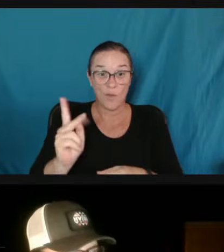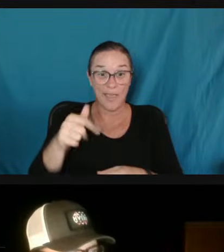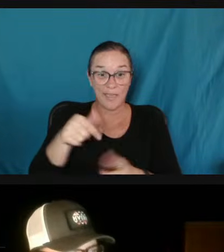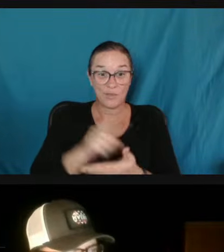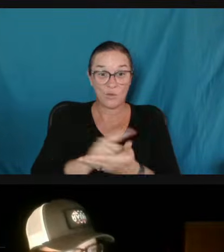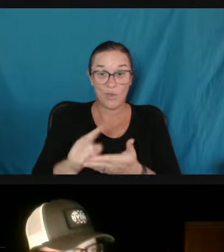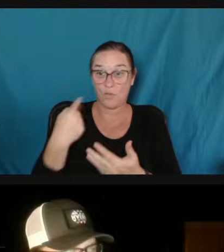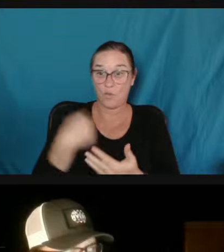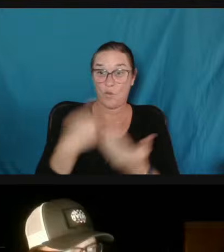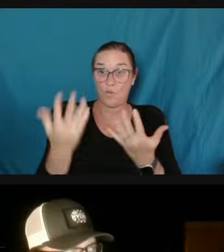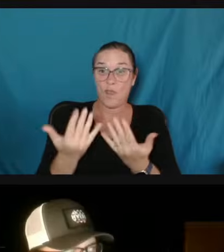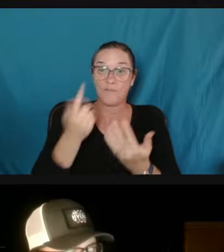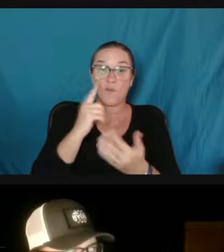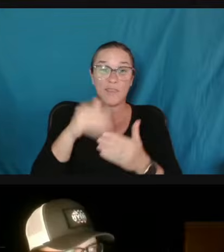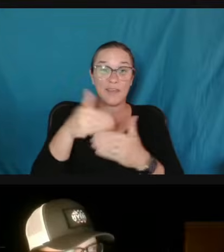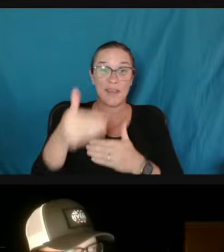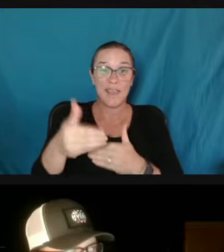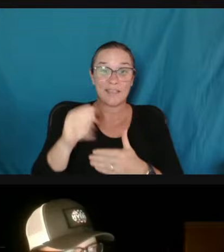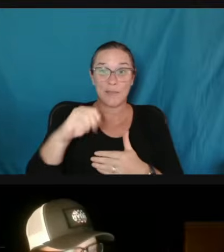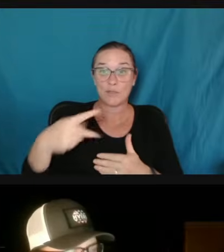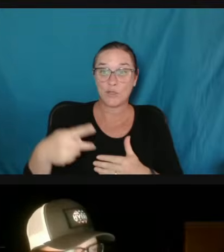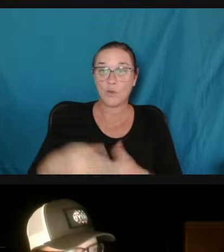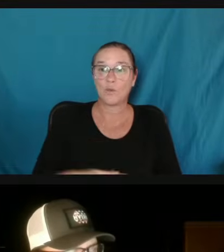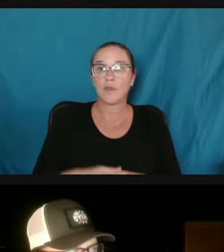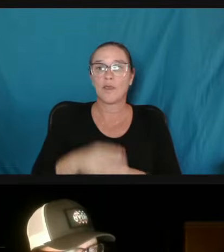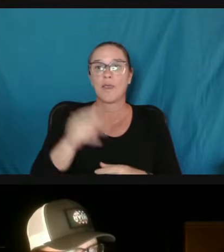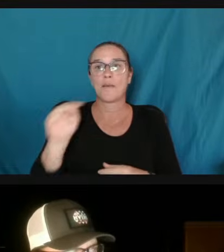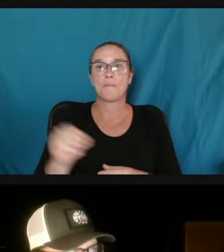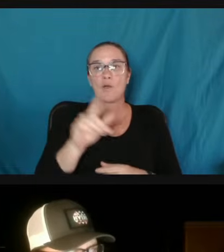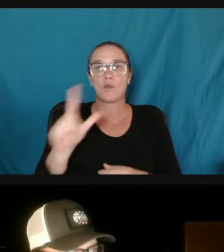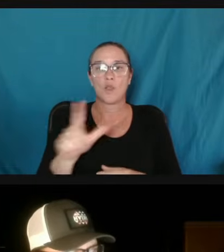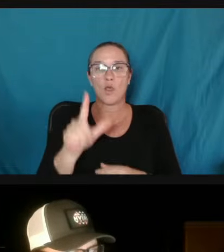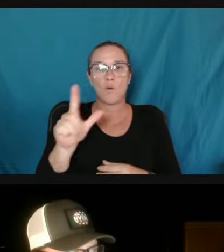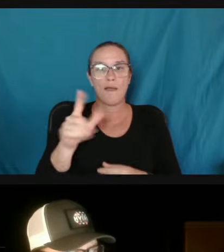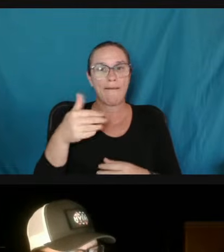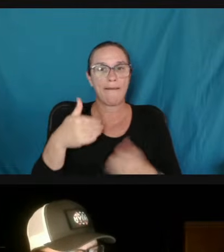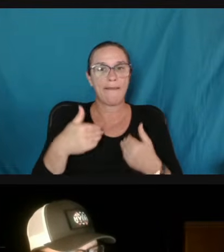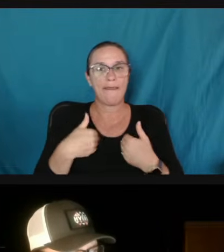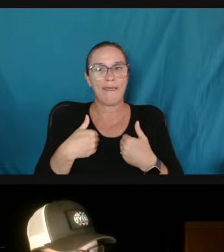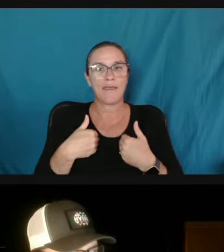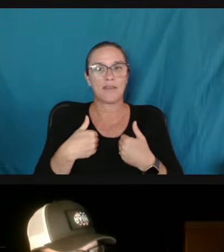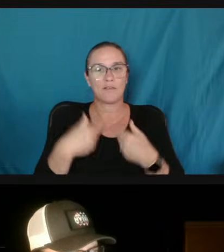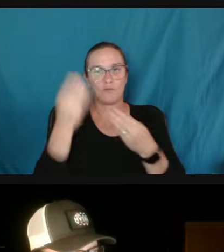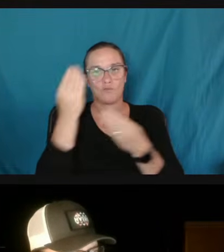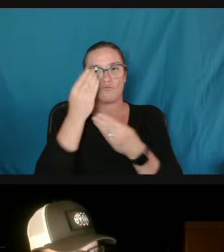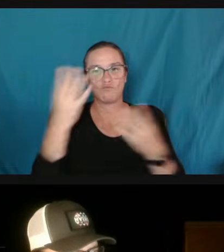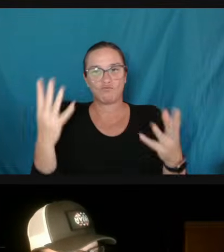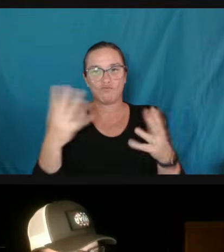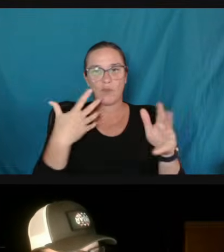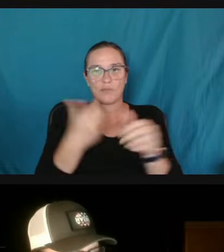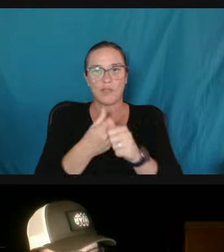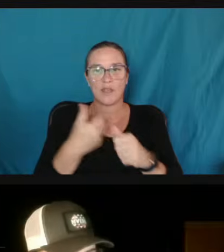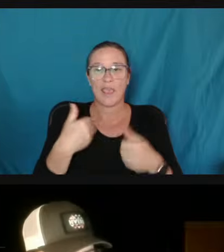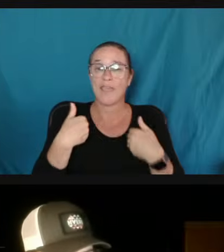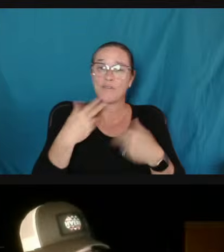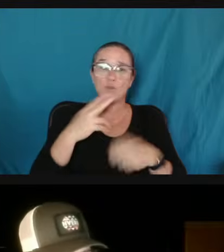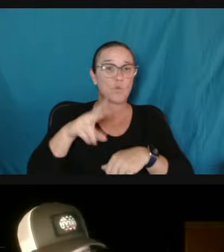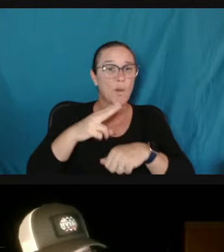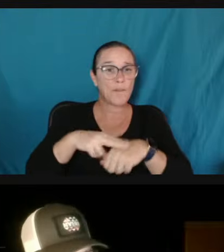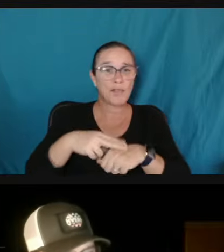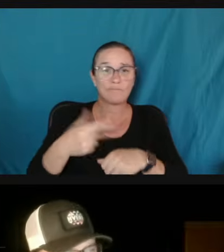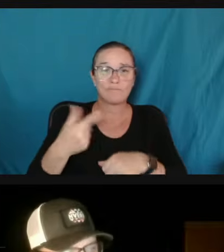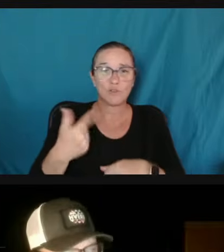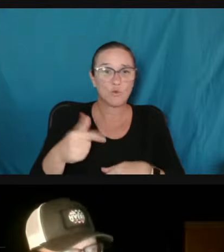next episode. Mauna Loa has had its monthly update released. It remains at normal and green alert